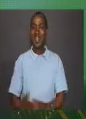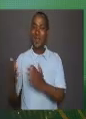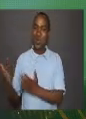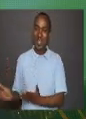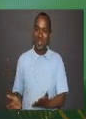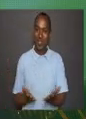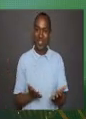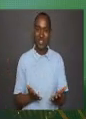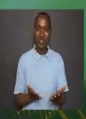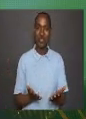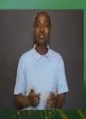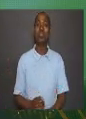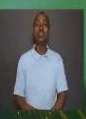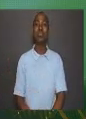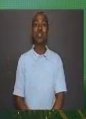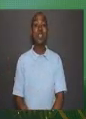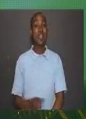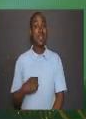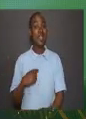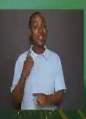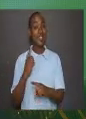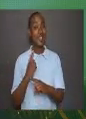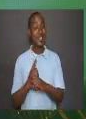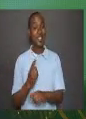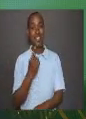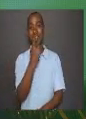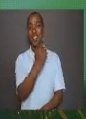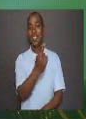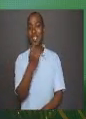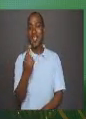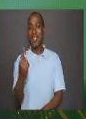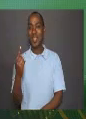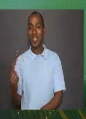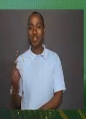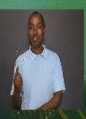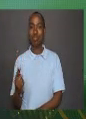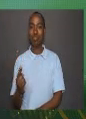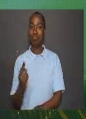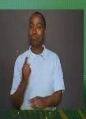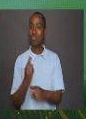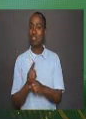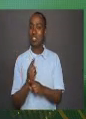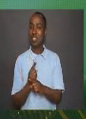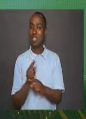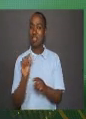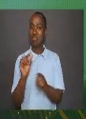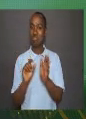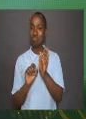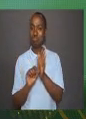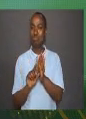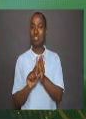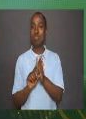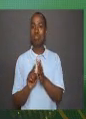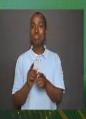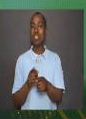Welcome back. I am sure everyone listed quite a few examples, as there